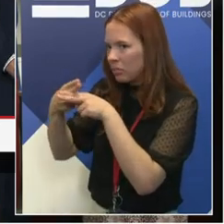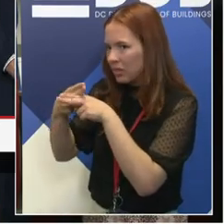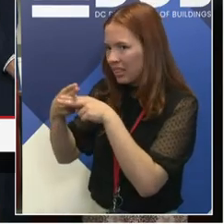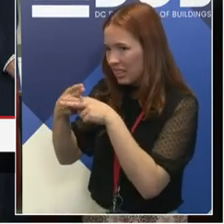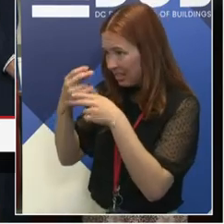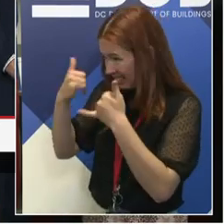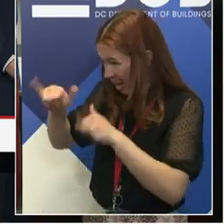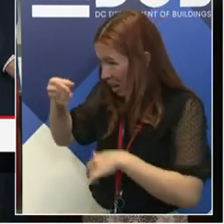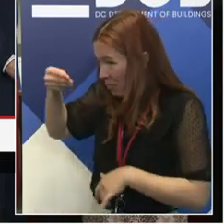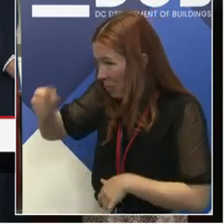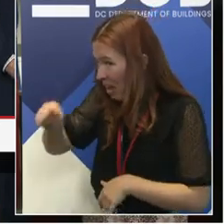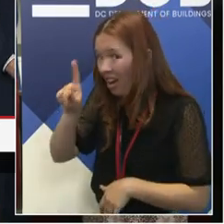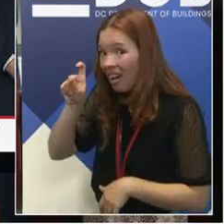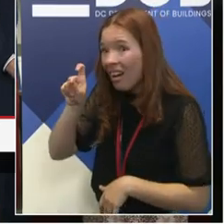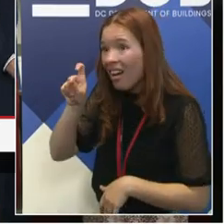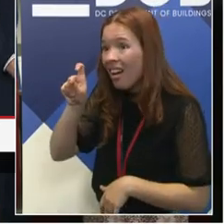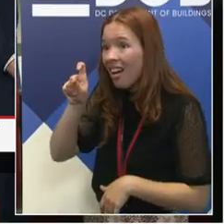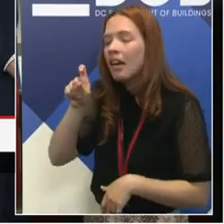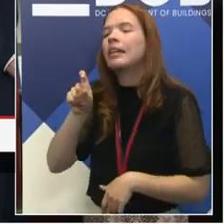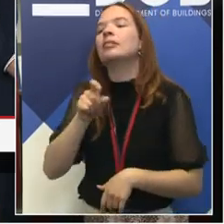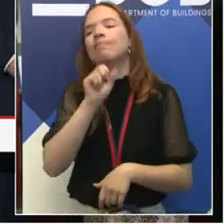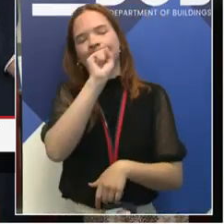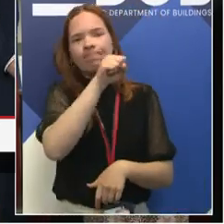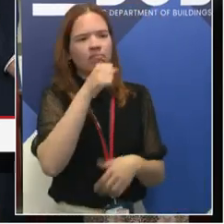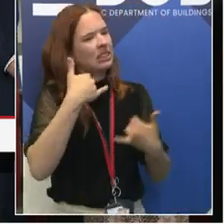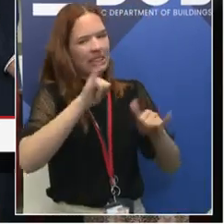directly. Yep.